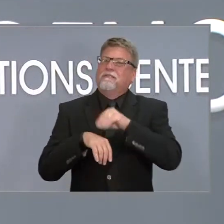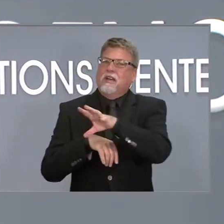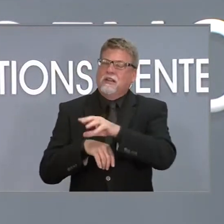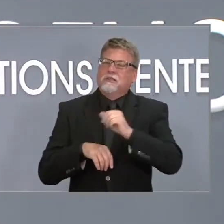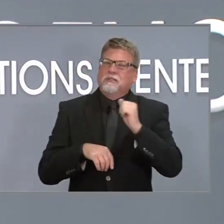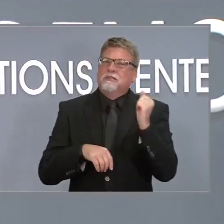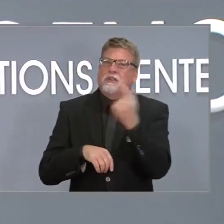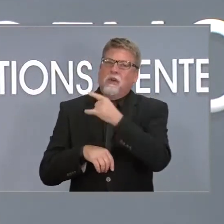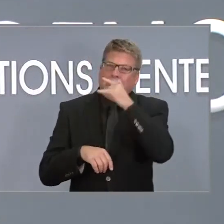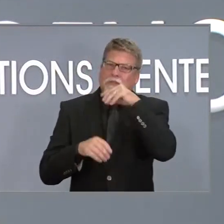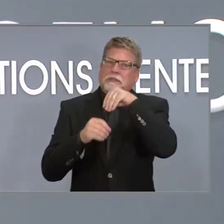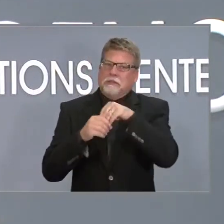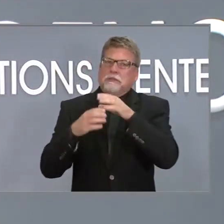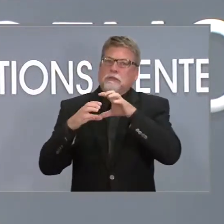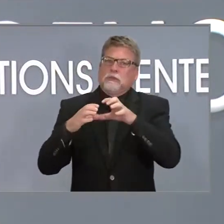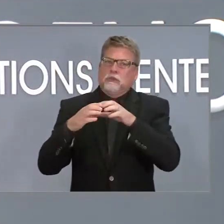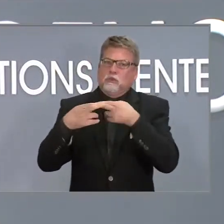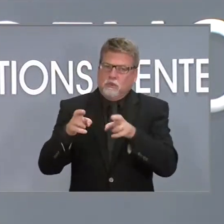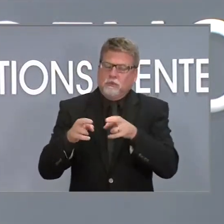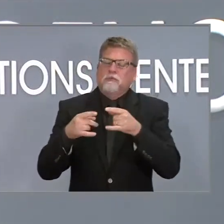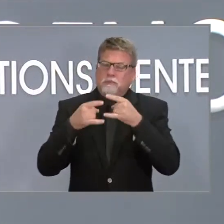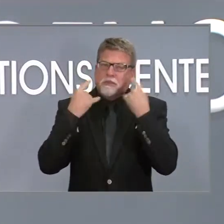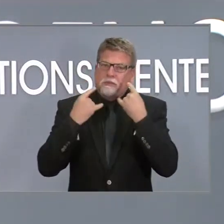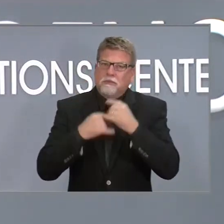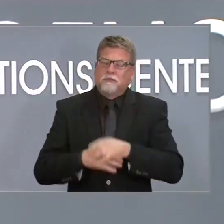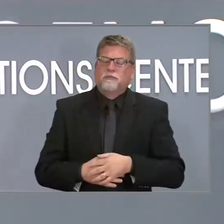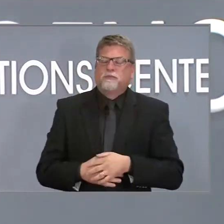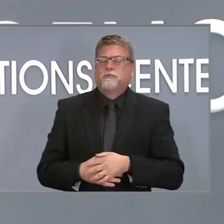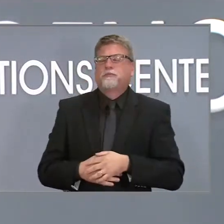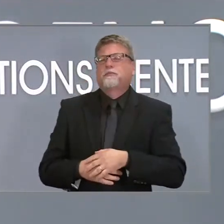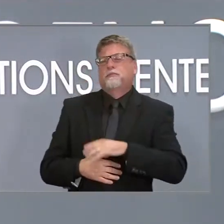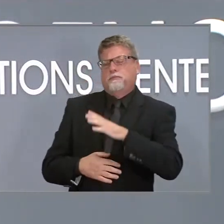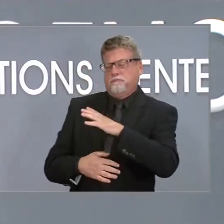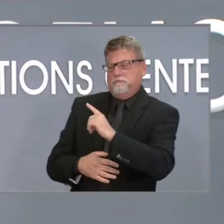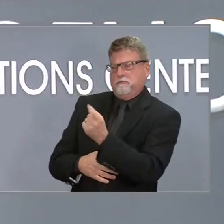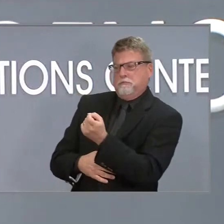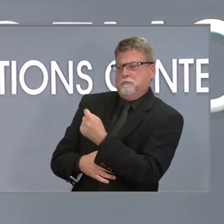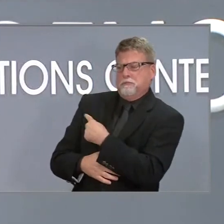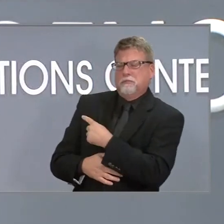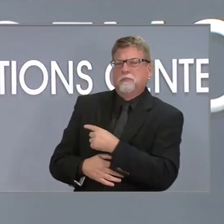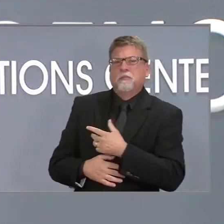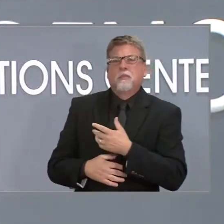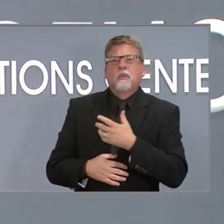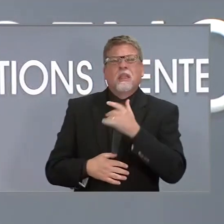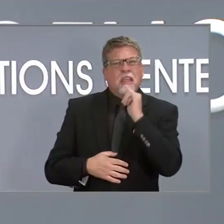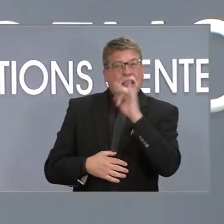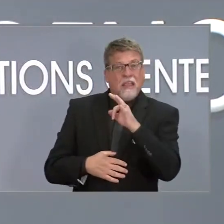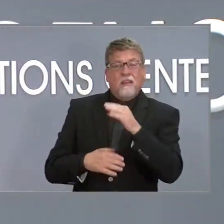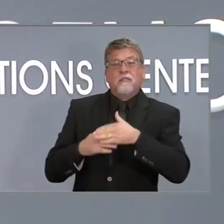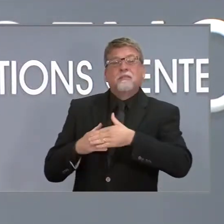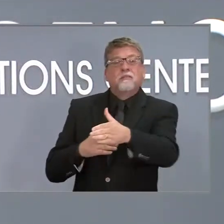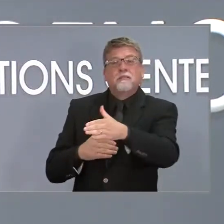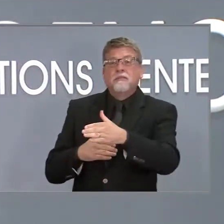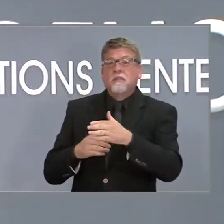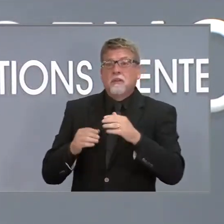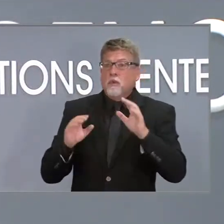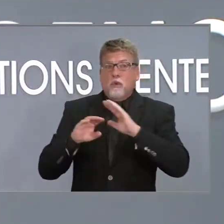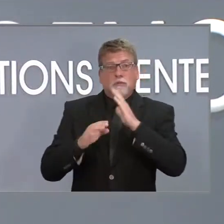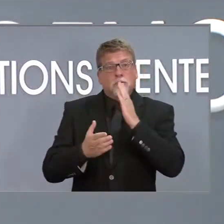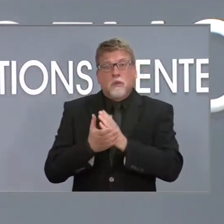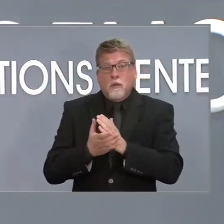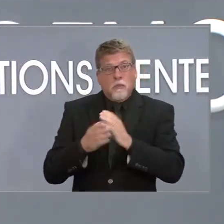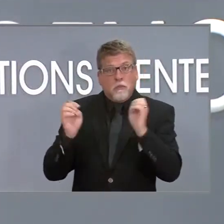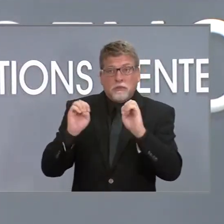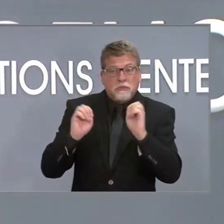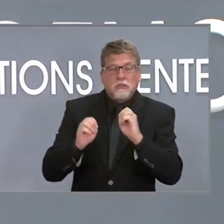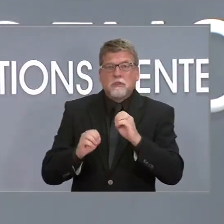about requiring vaccinations if it's not emergency use anymore for students? Yeah, so I think it's premature.